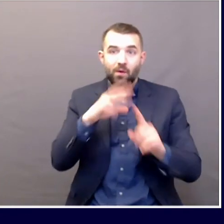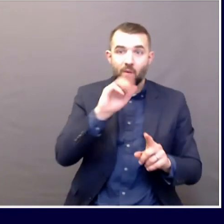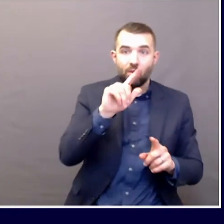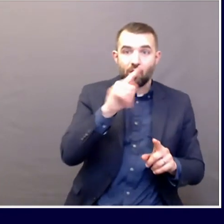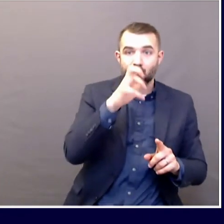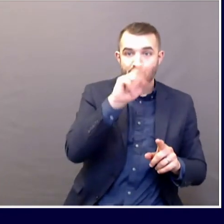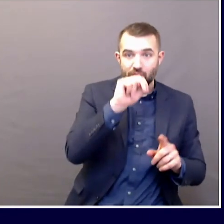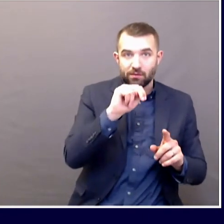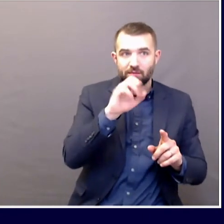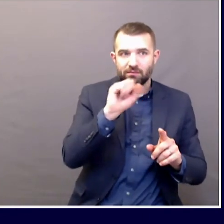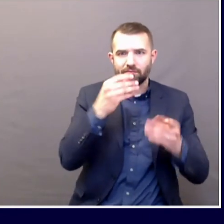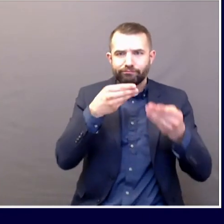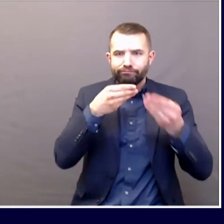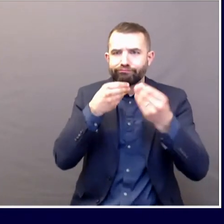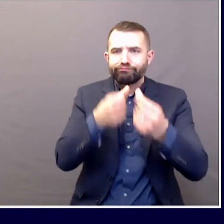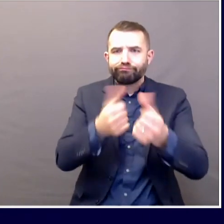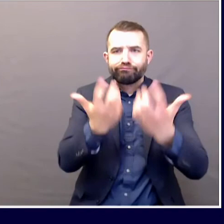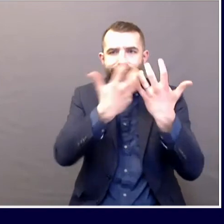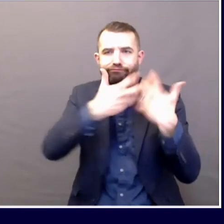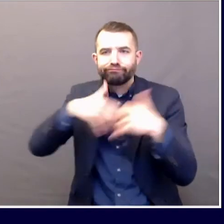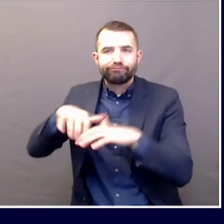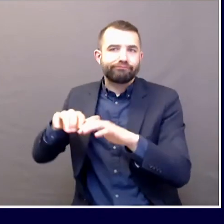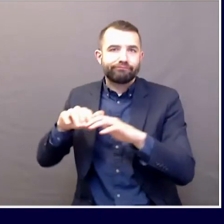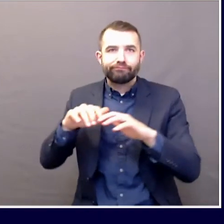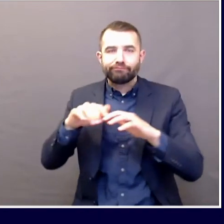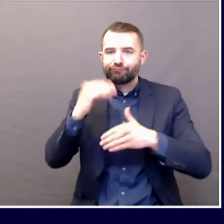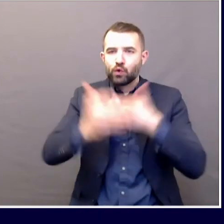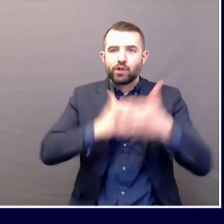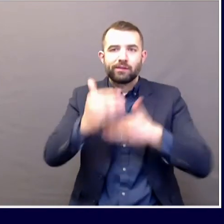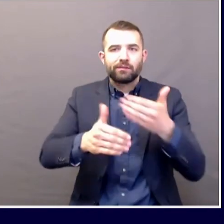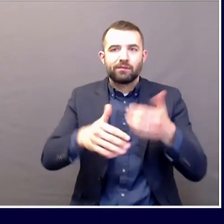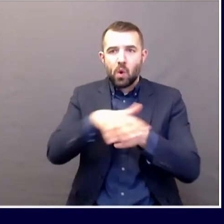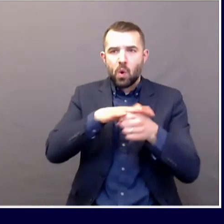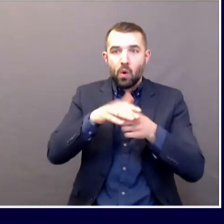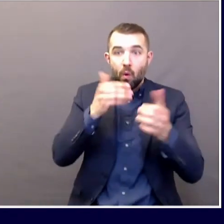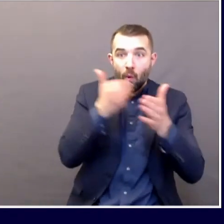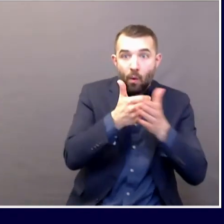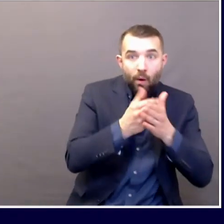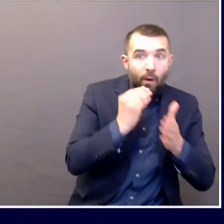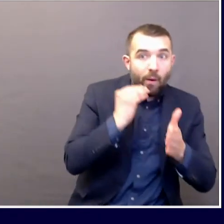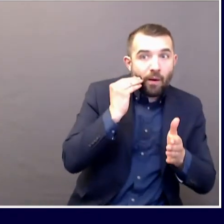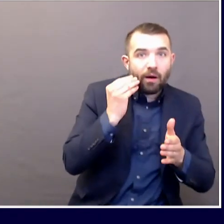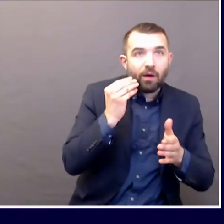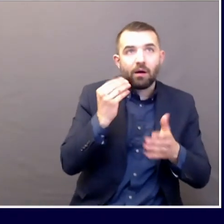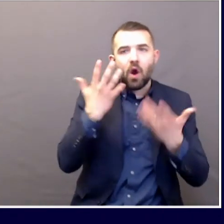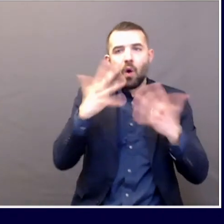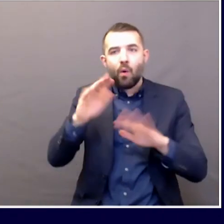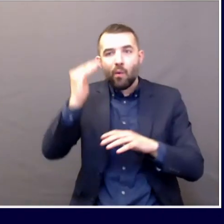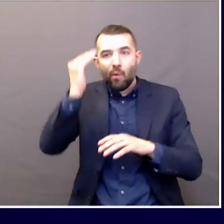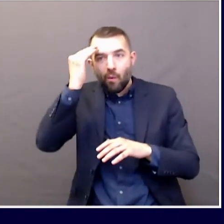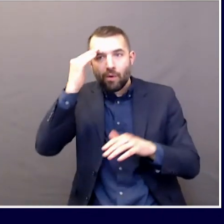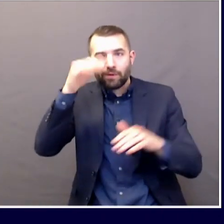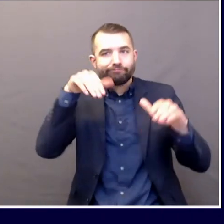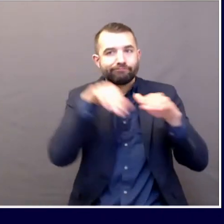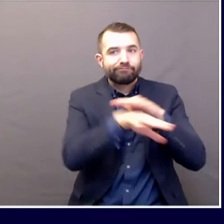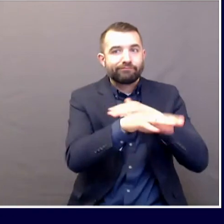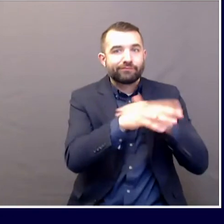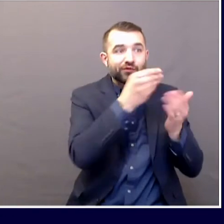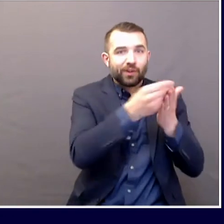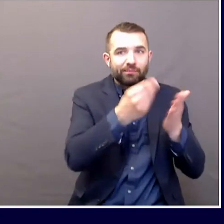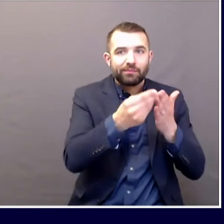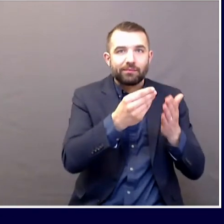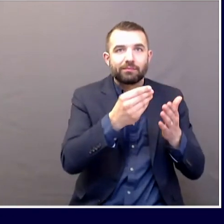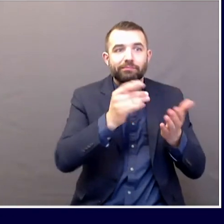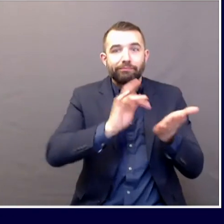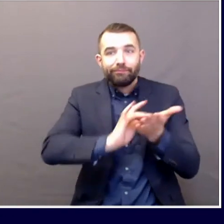something that folks have liked. The fact that it's a neighborhood location, a place that they were otherwise going to pick up other prescriptions or